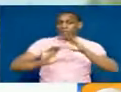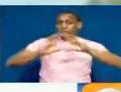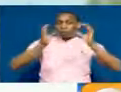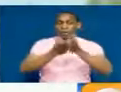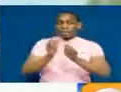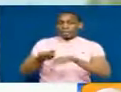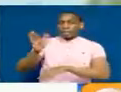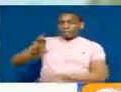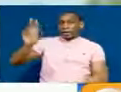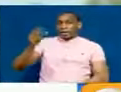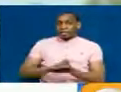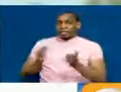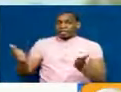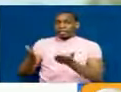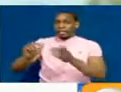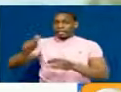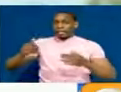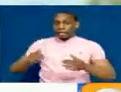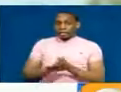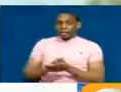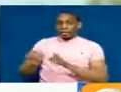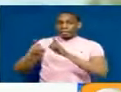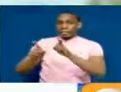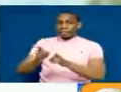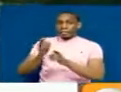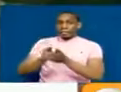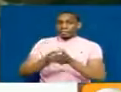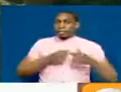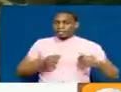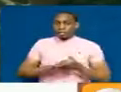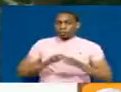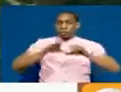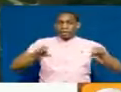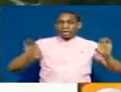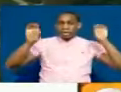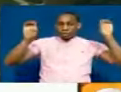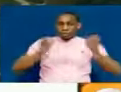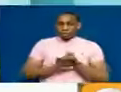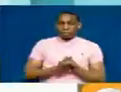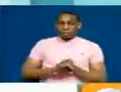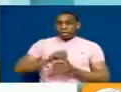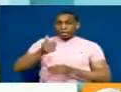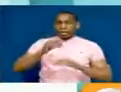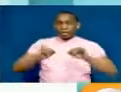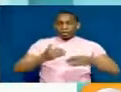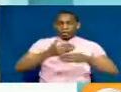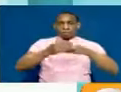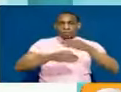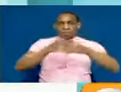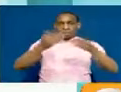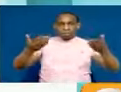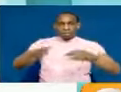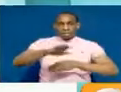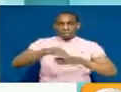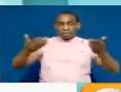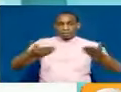go back to Kenya, we are going to motivate other travel agents to market Ethiopia destination. But one newly constructed attraction that sits